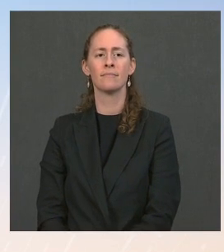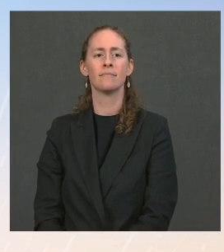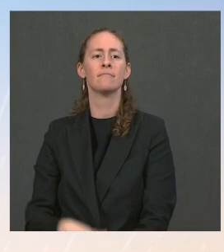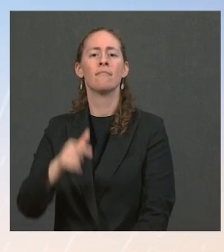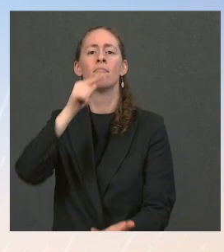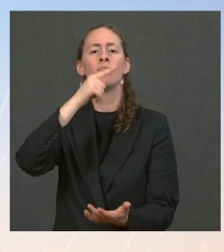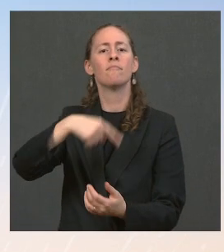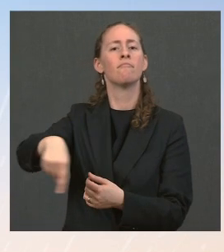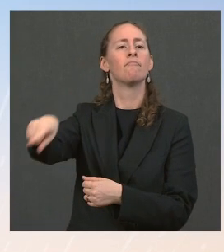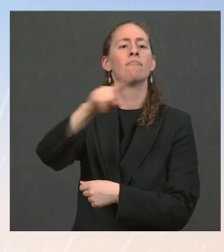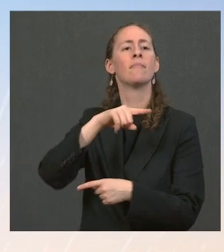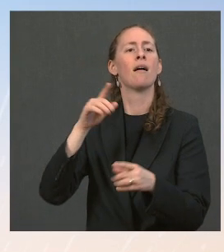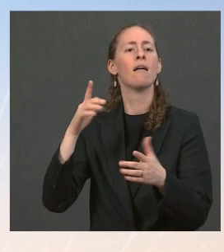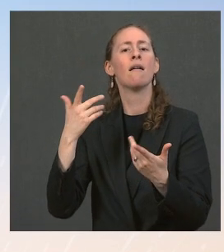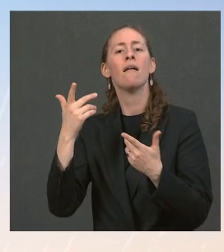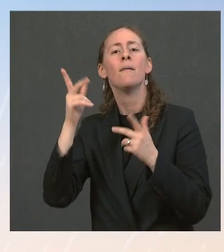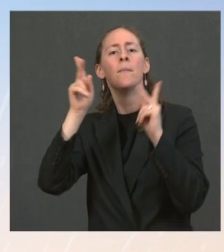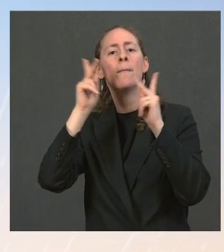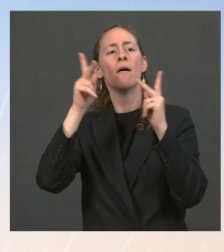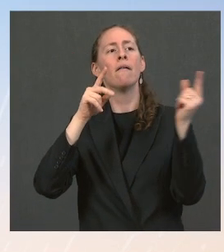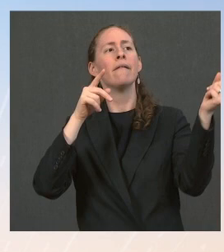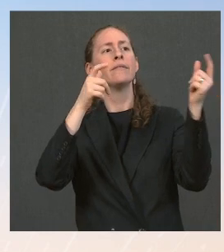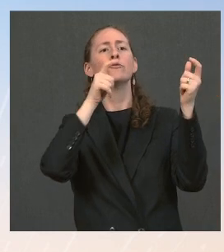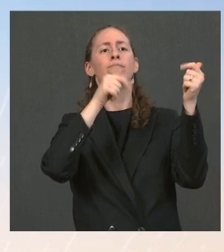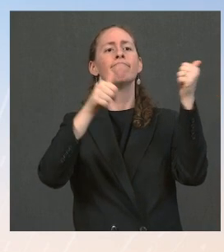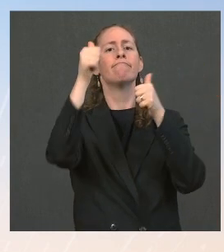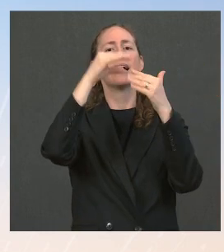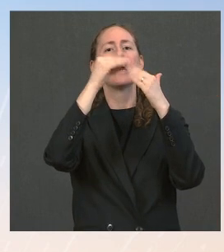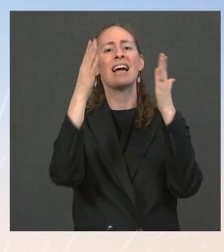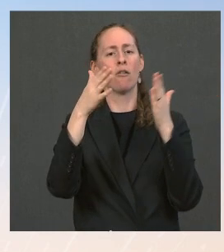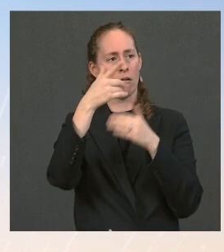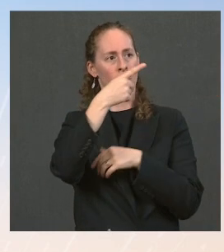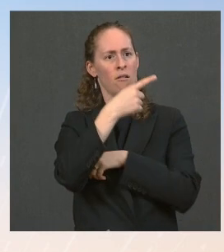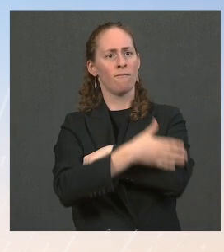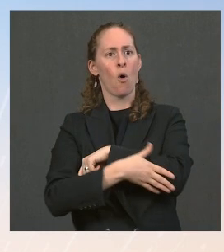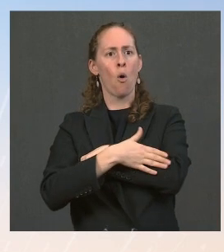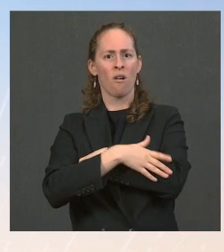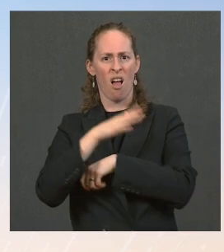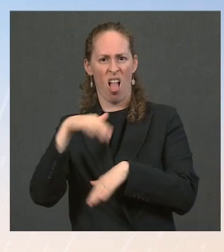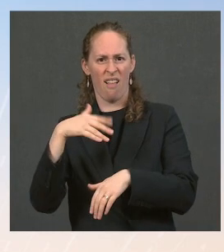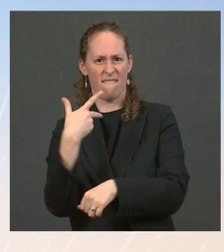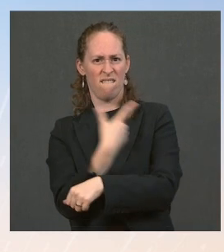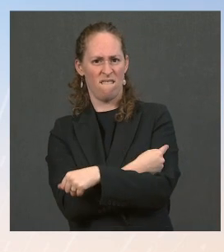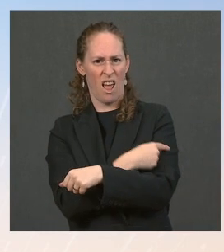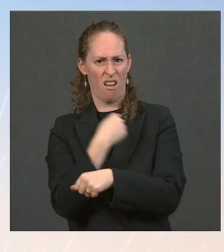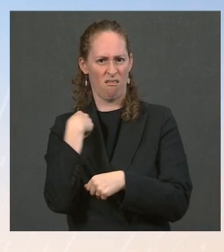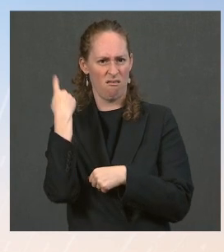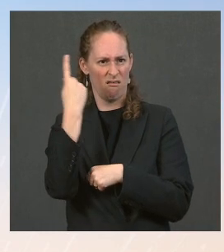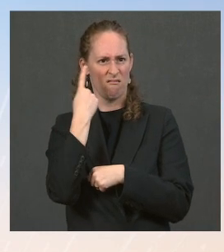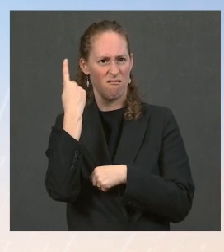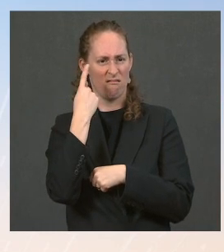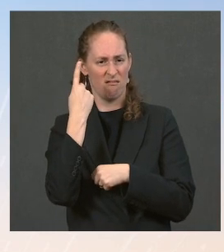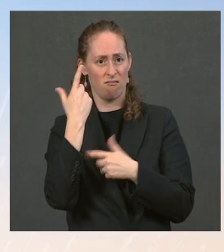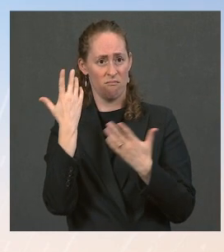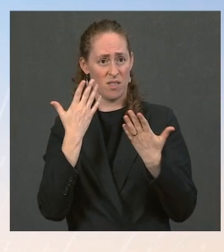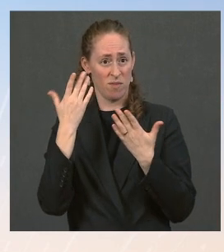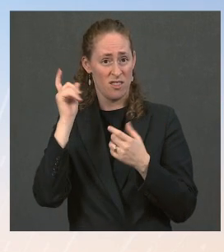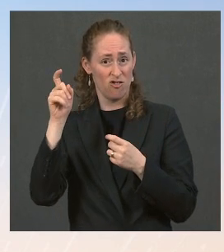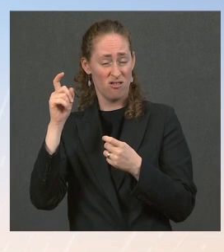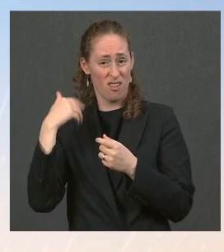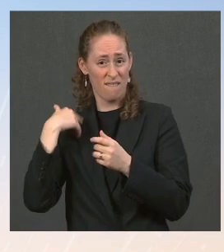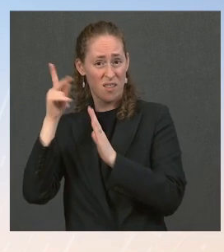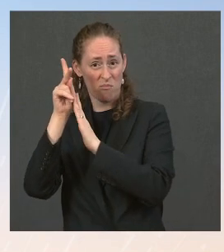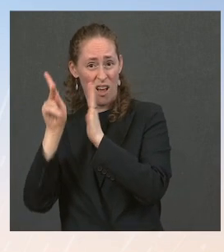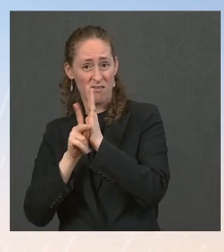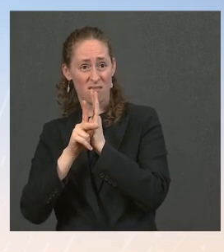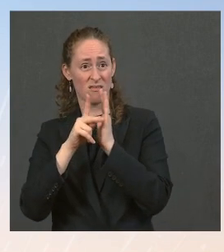go, is there any procedure that the White House might be considering for those people to be able to enter the country